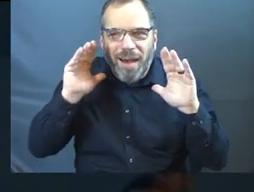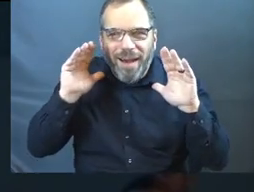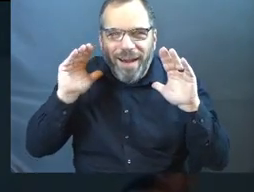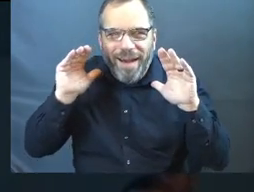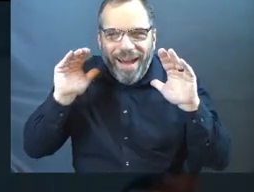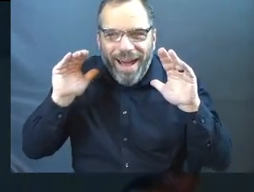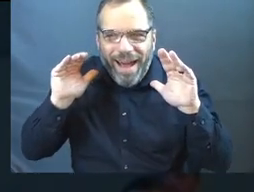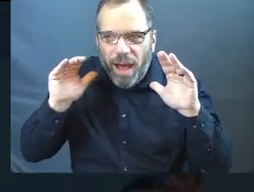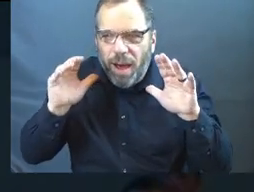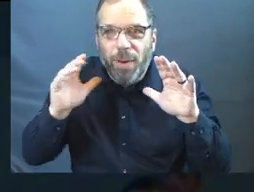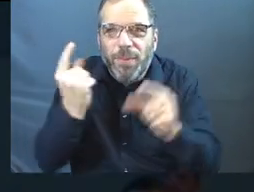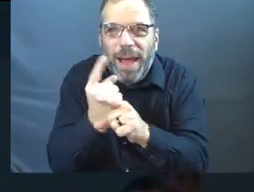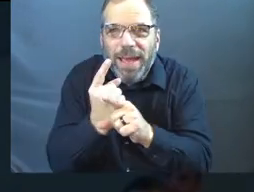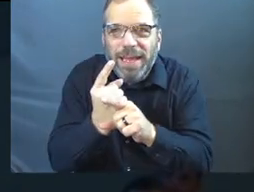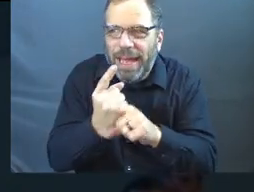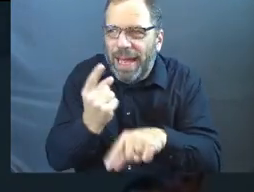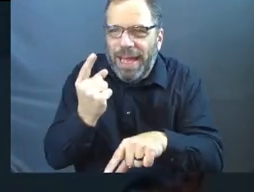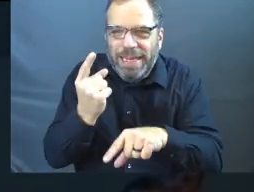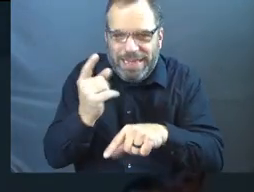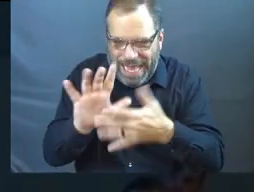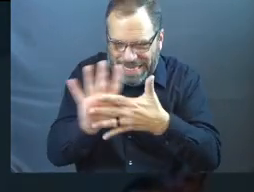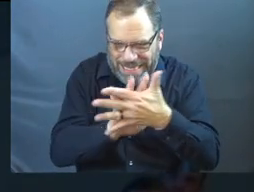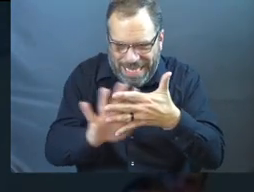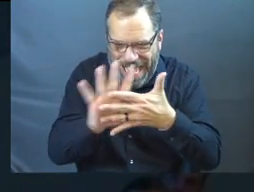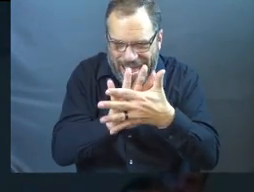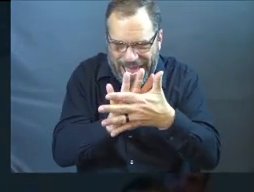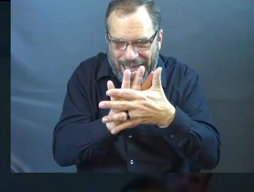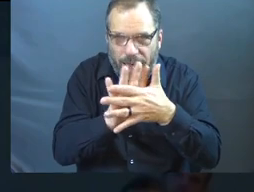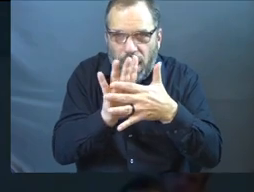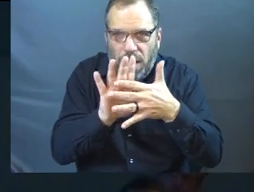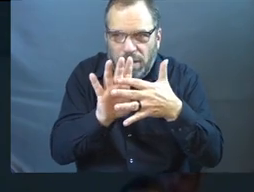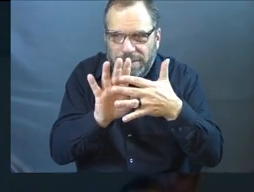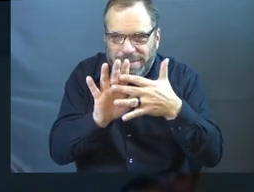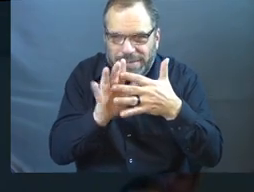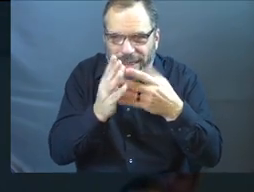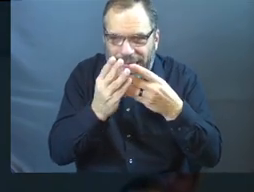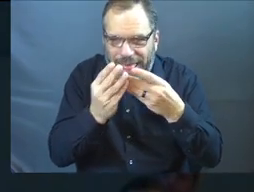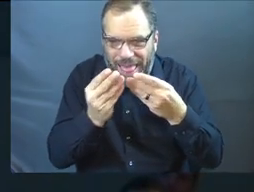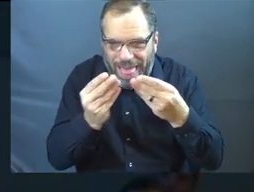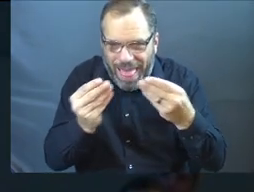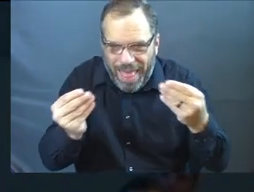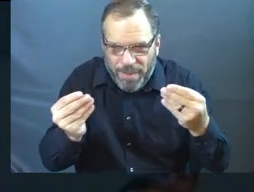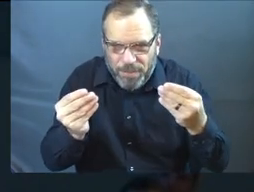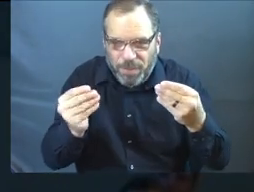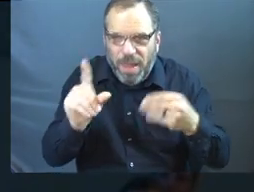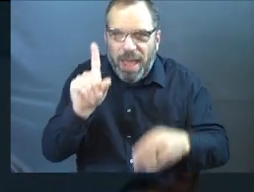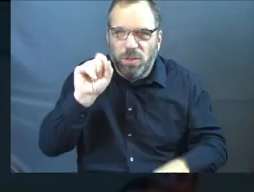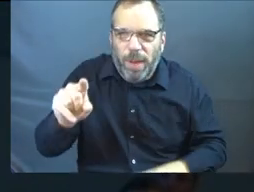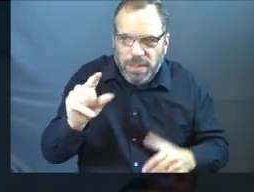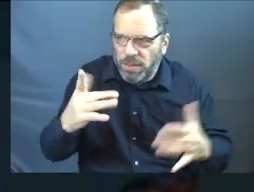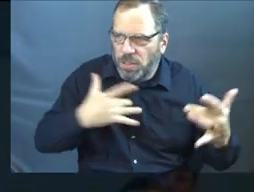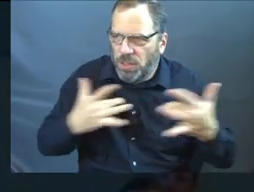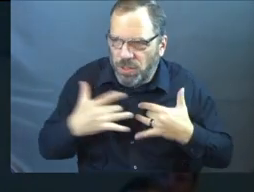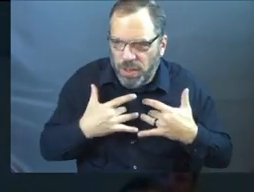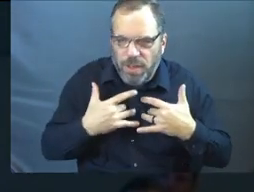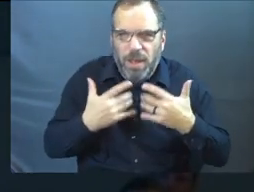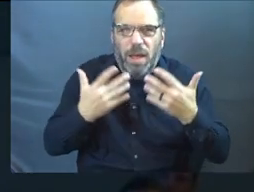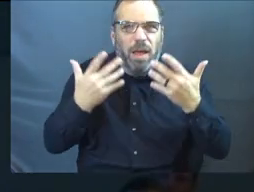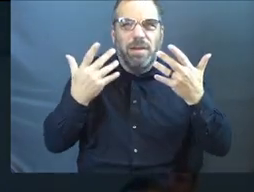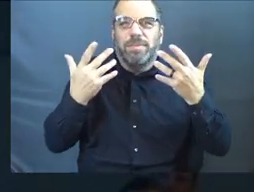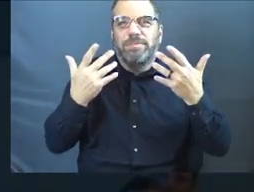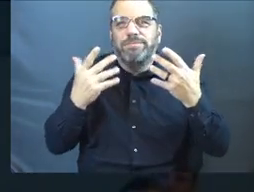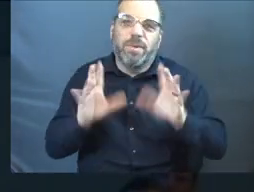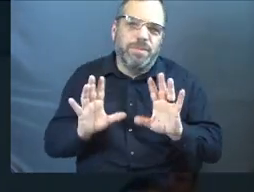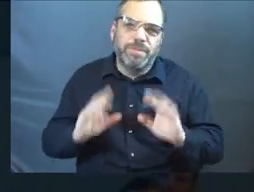good news, and it's hard for us, right? It's hard to not let the doubt kind of just seep out. and to have questions and worry and stress and be like, well,